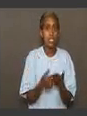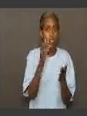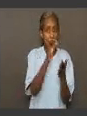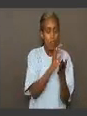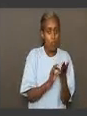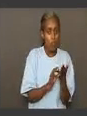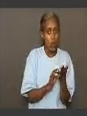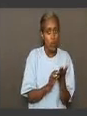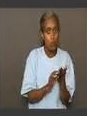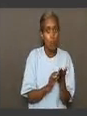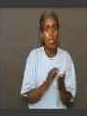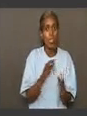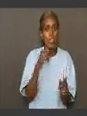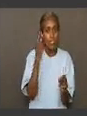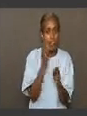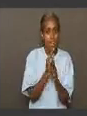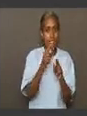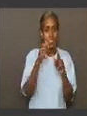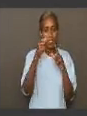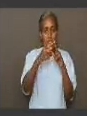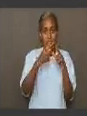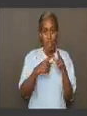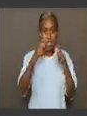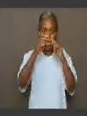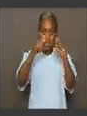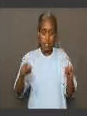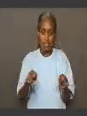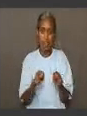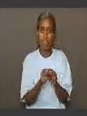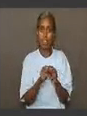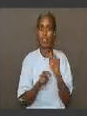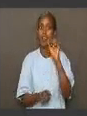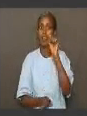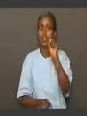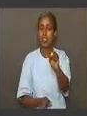a right-angled triangle at S.